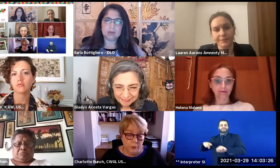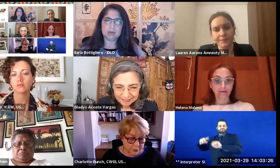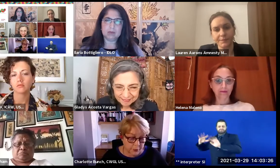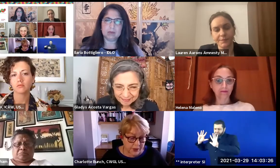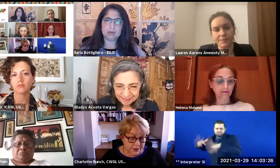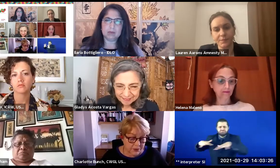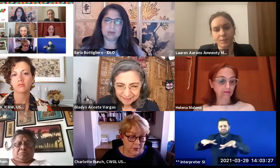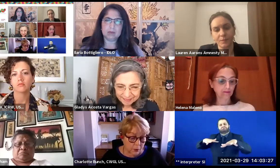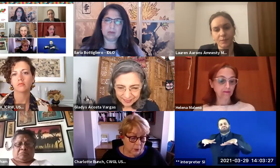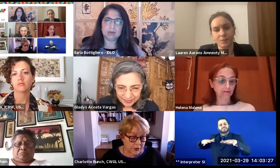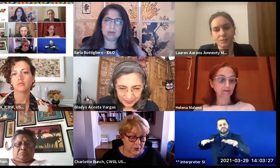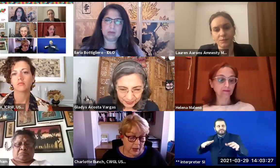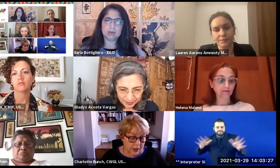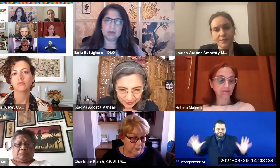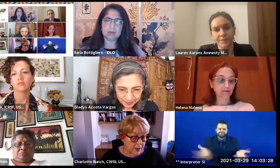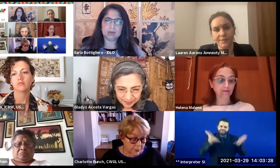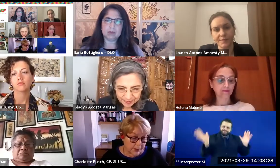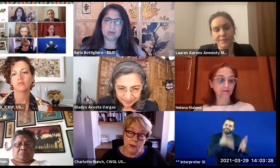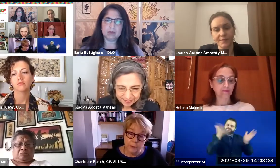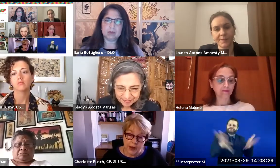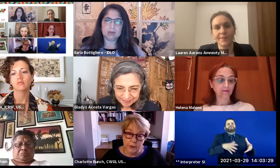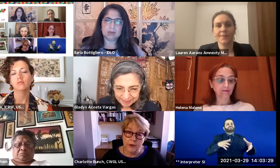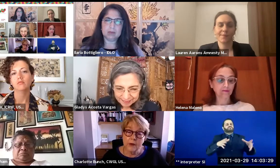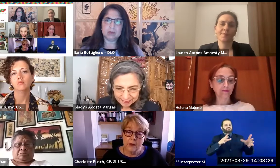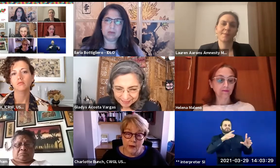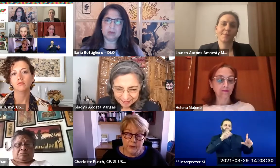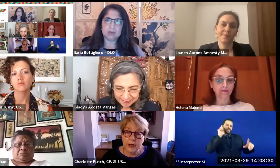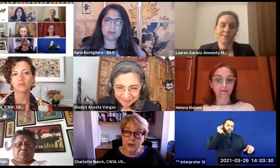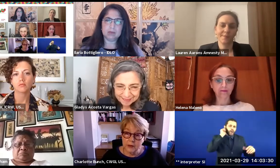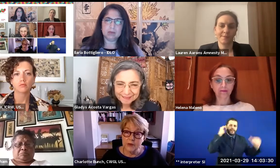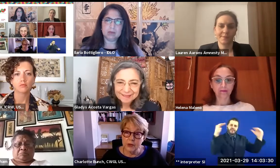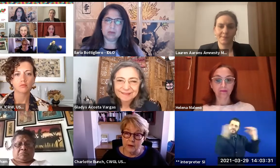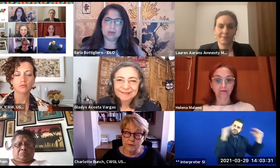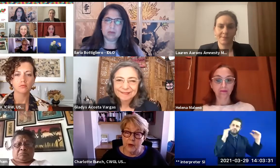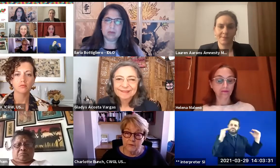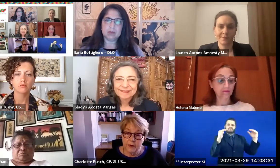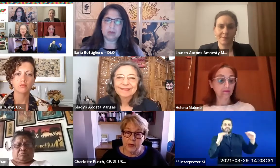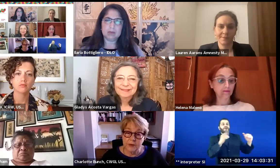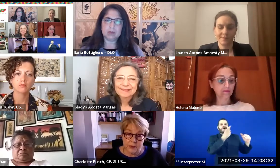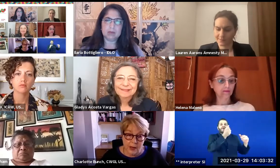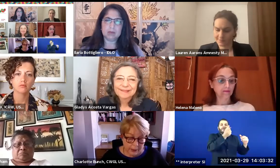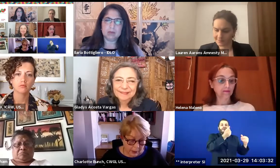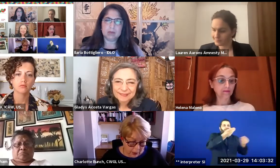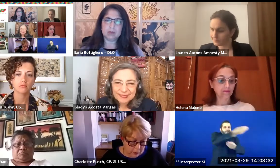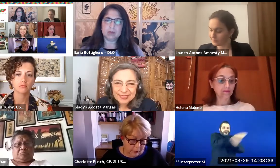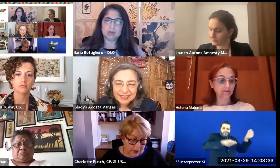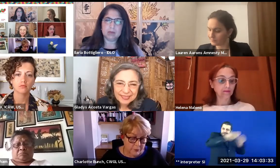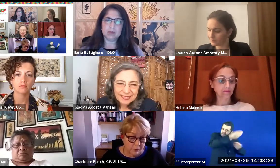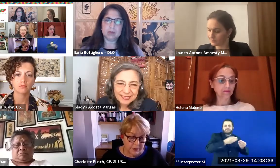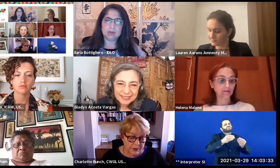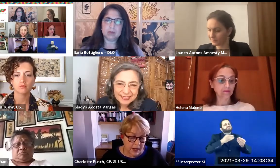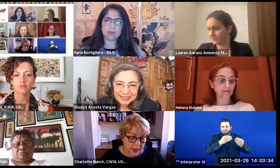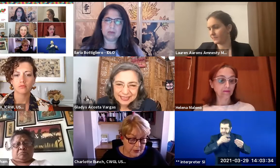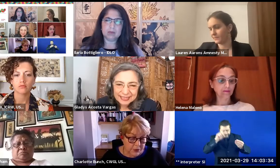agenda, which brings us to the whole question of political power and the recognition of feminist and human